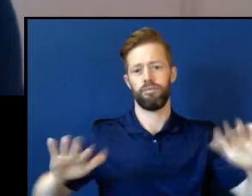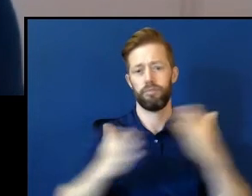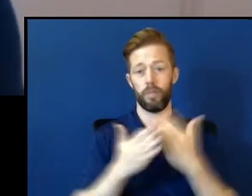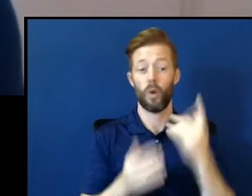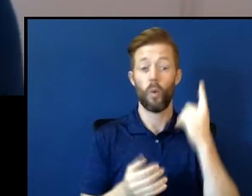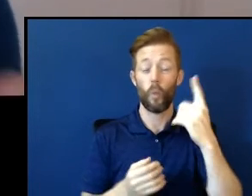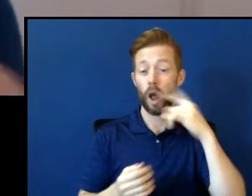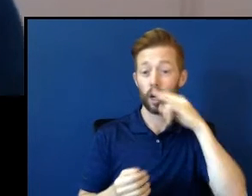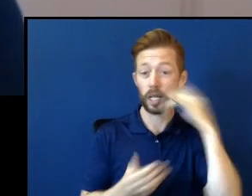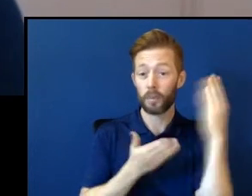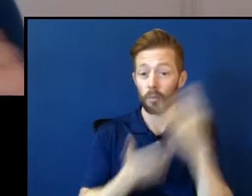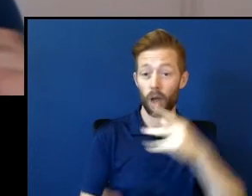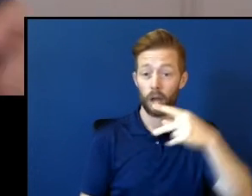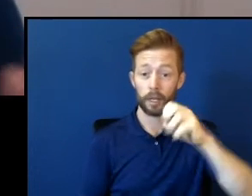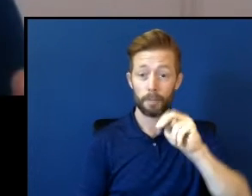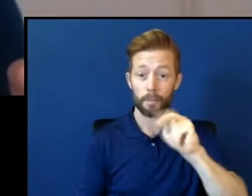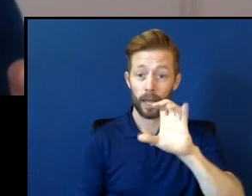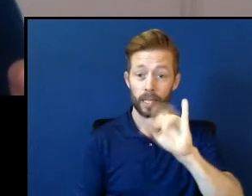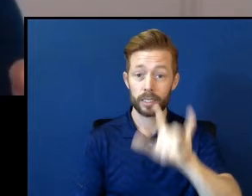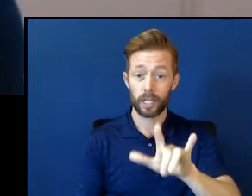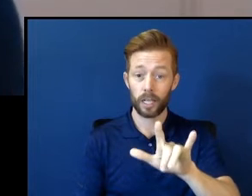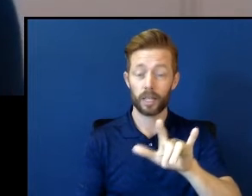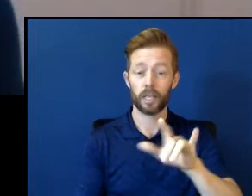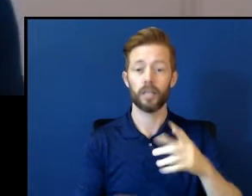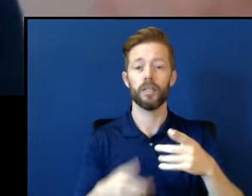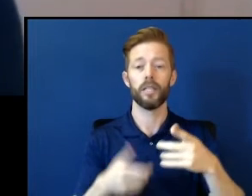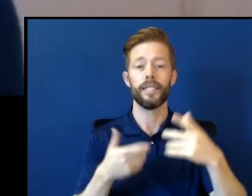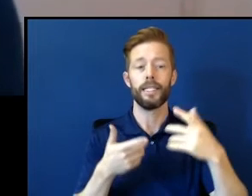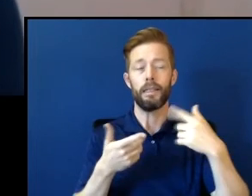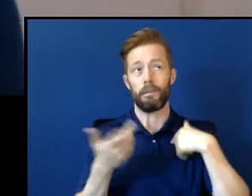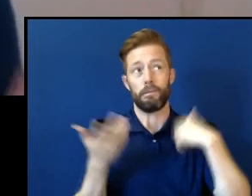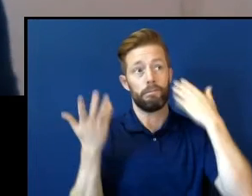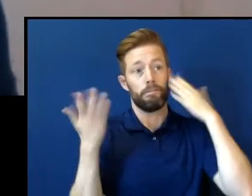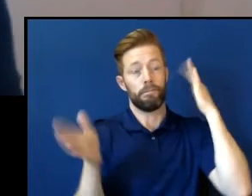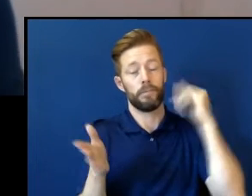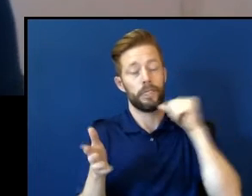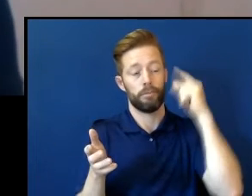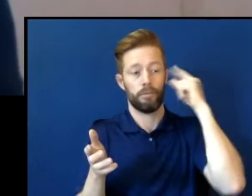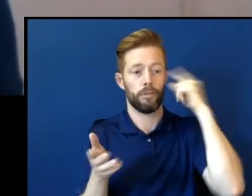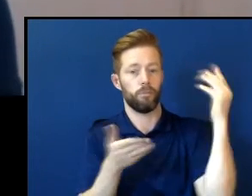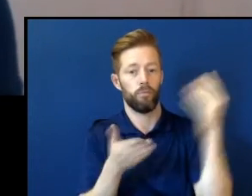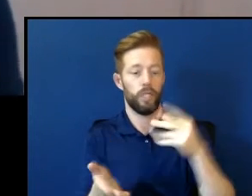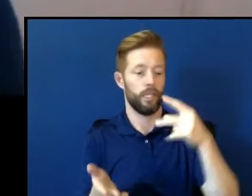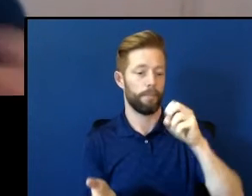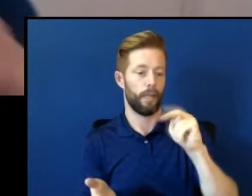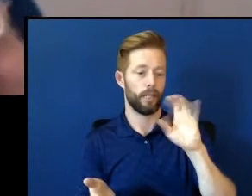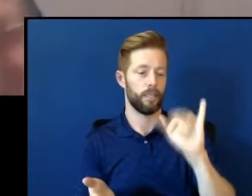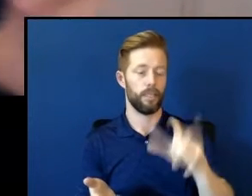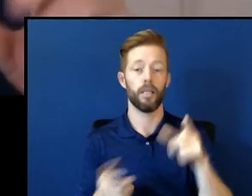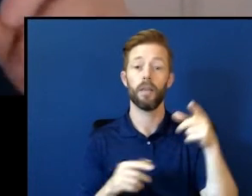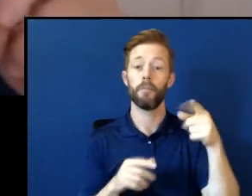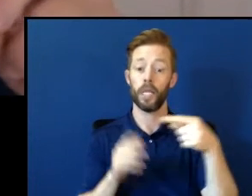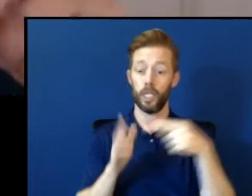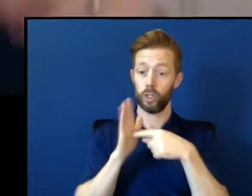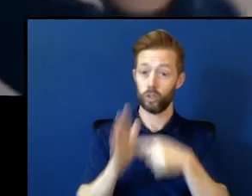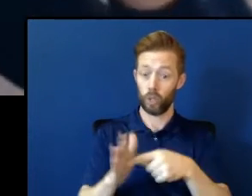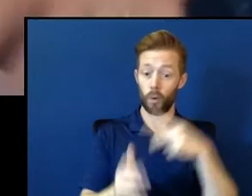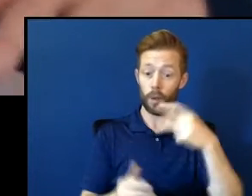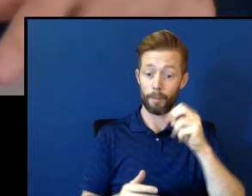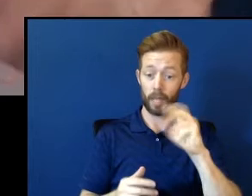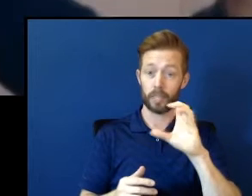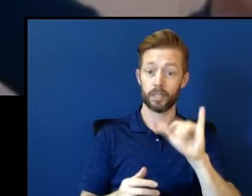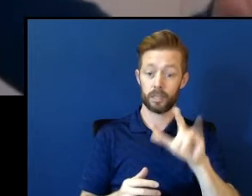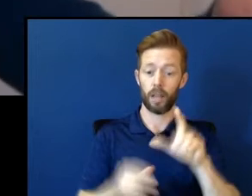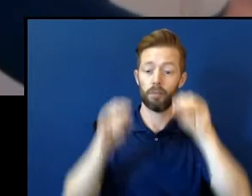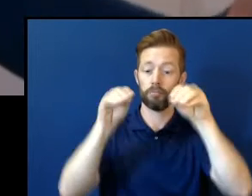of items. One child brought a pencil, which I don't know why. I just didn't think about bringing a pencil. And so he showed us